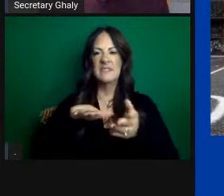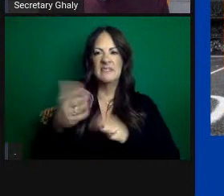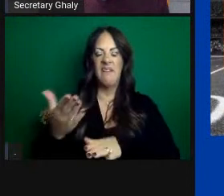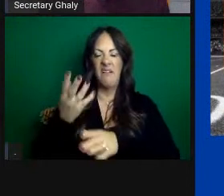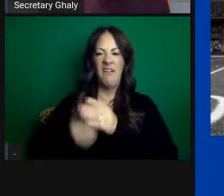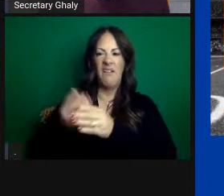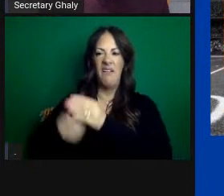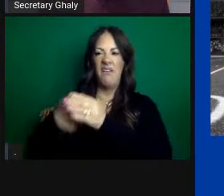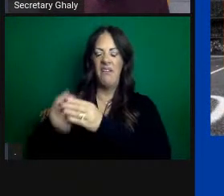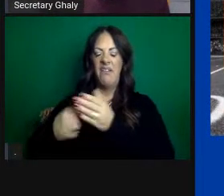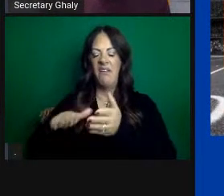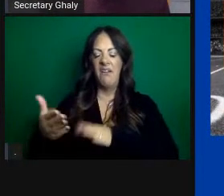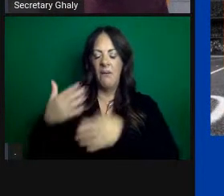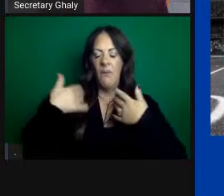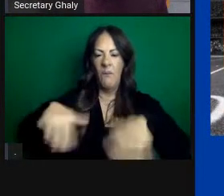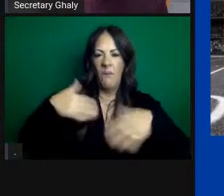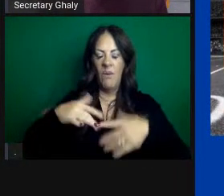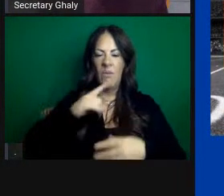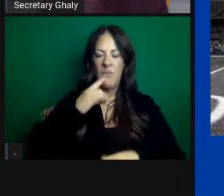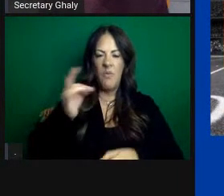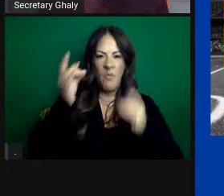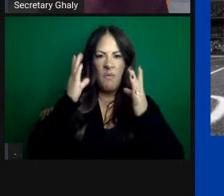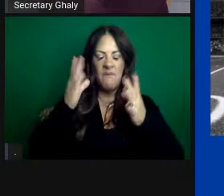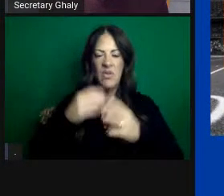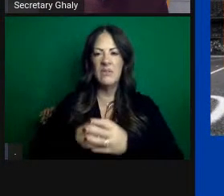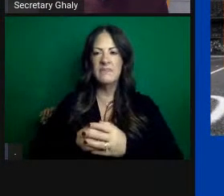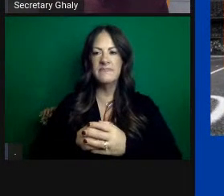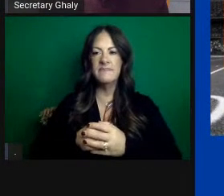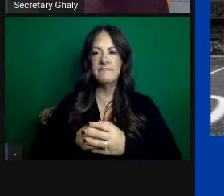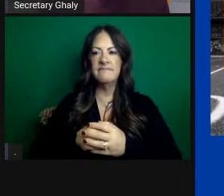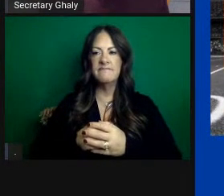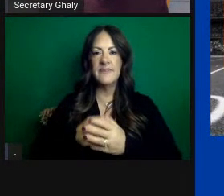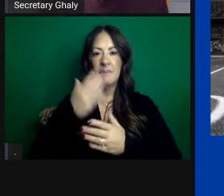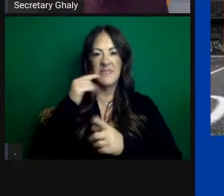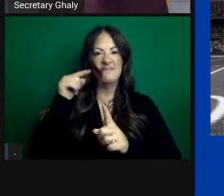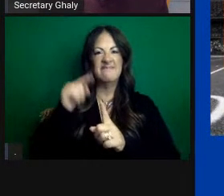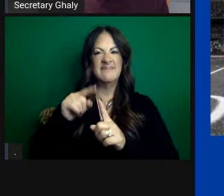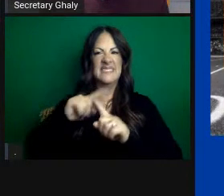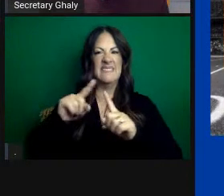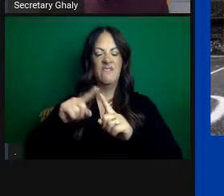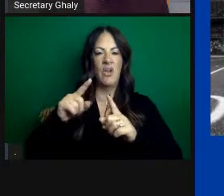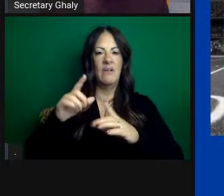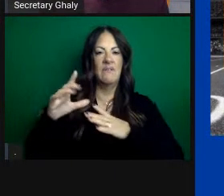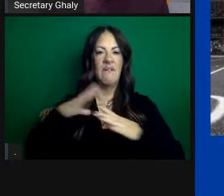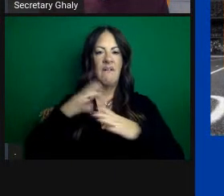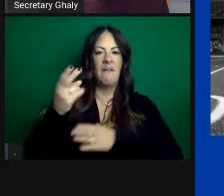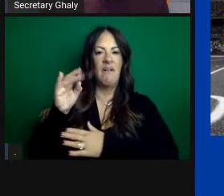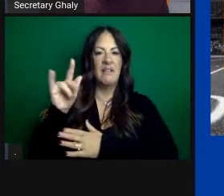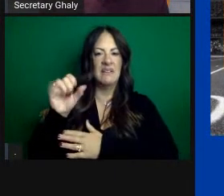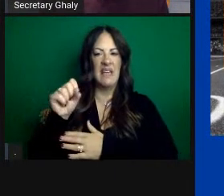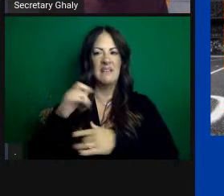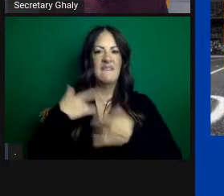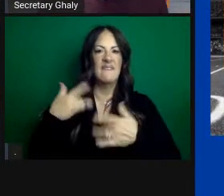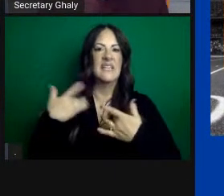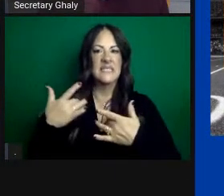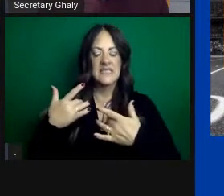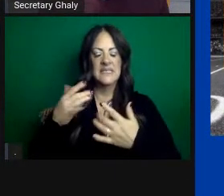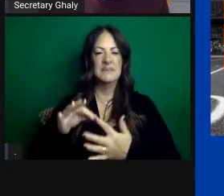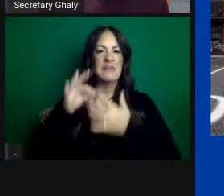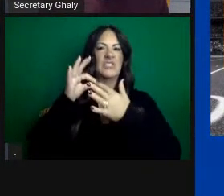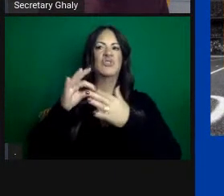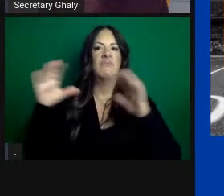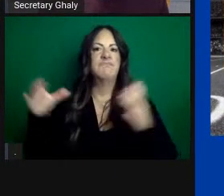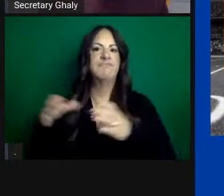dark period. And we now have another opportunity to keep our guard up and prevent the beginning of another